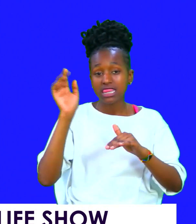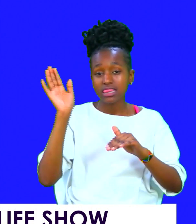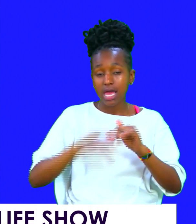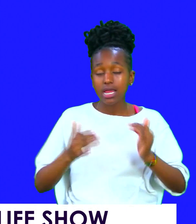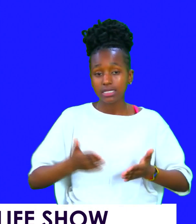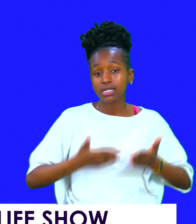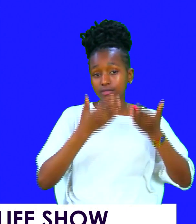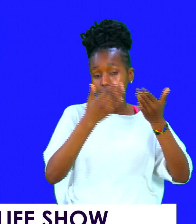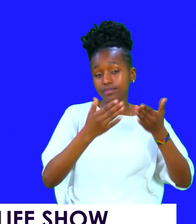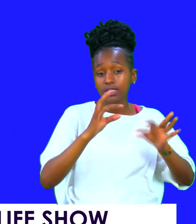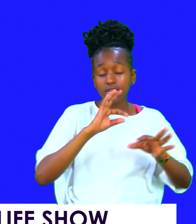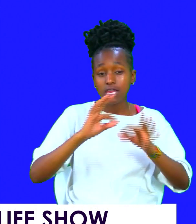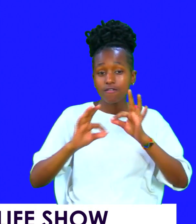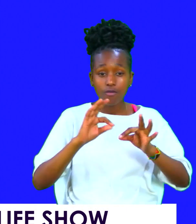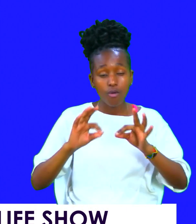Obey values.